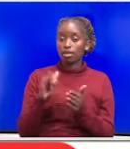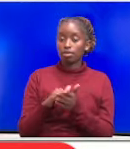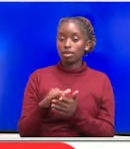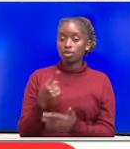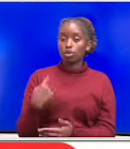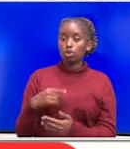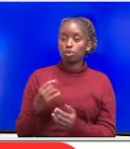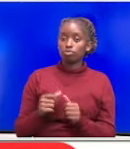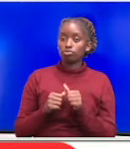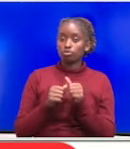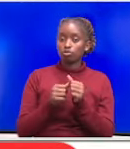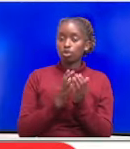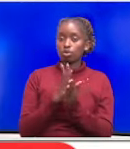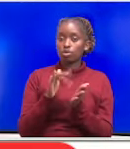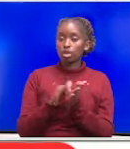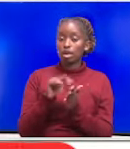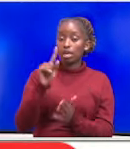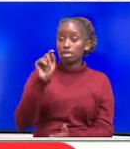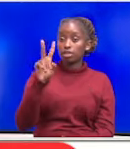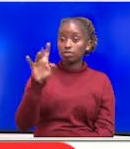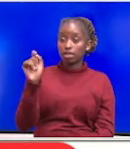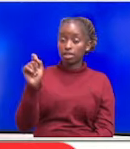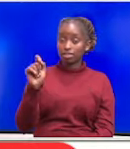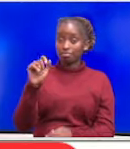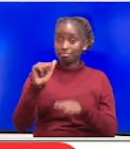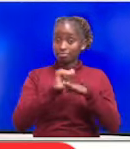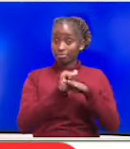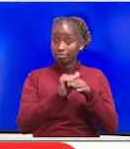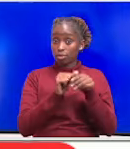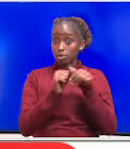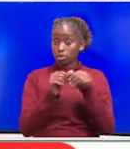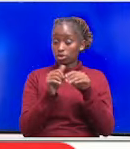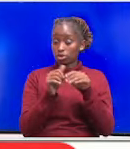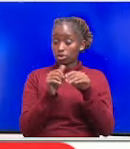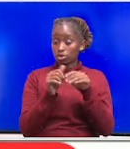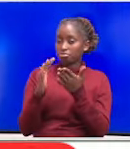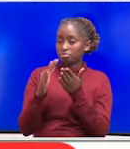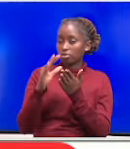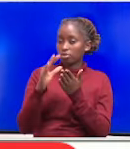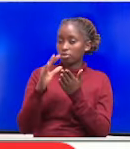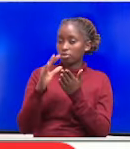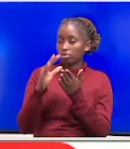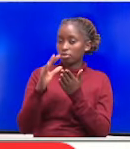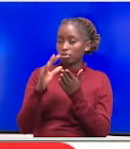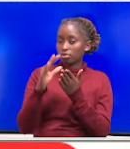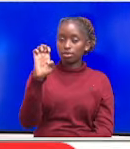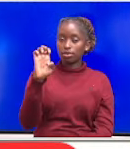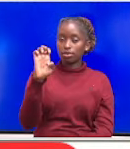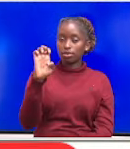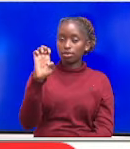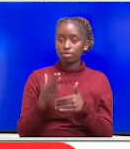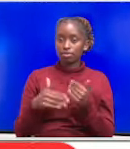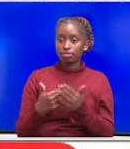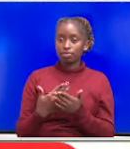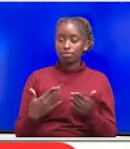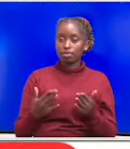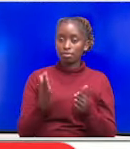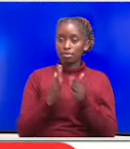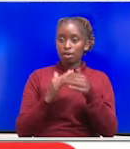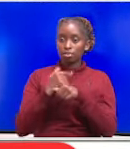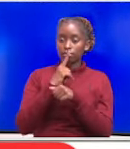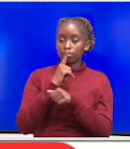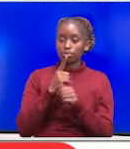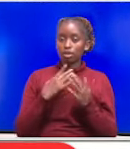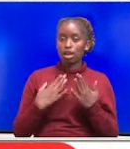through the TVET training. They take up a course, and after the course, our plan is also to ensure that